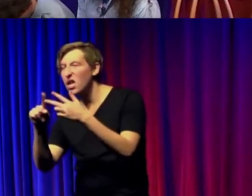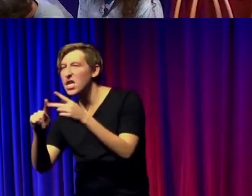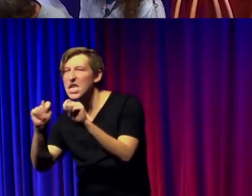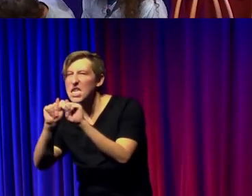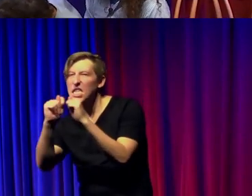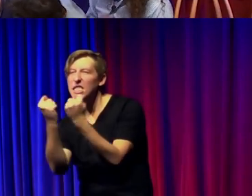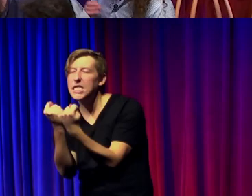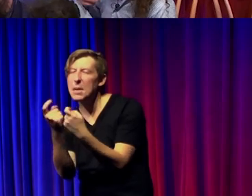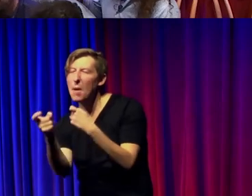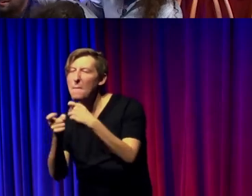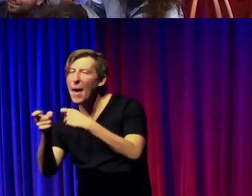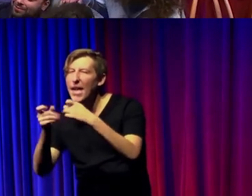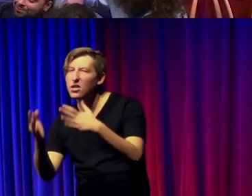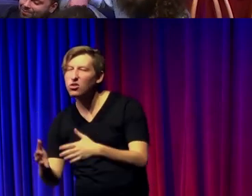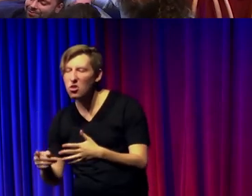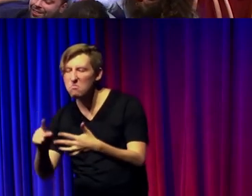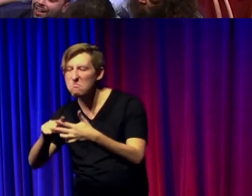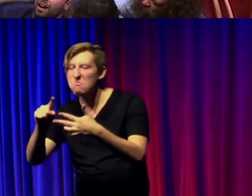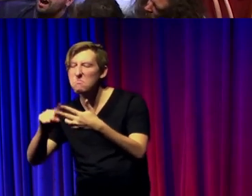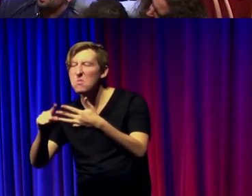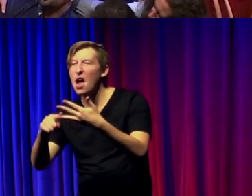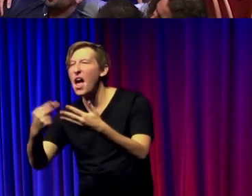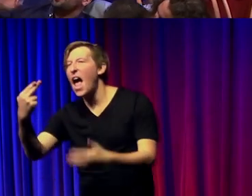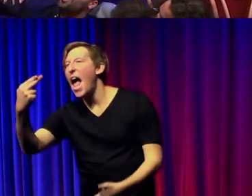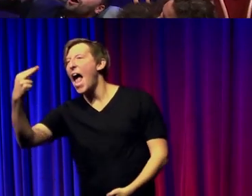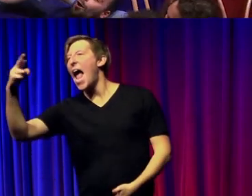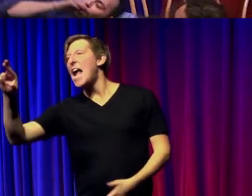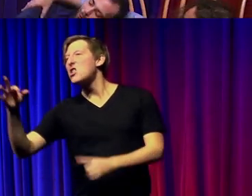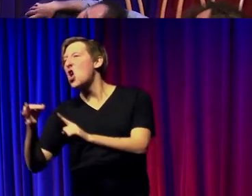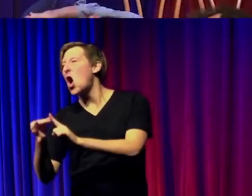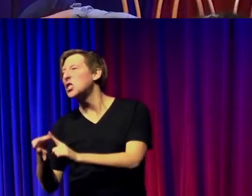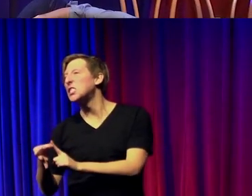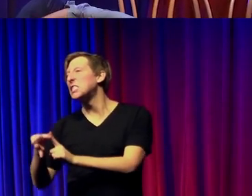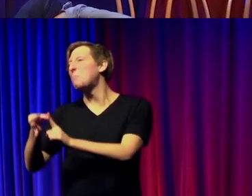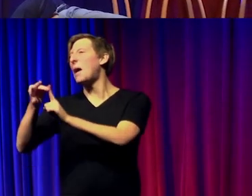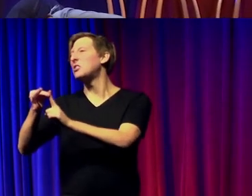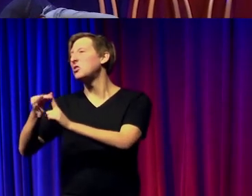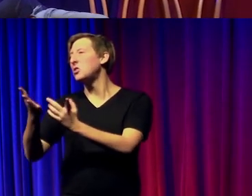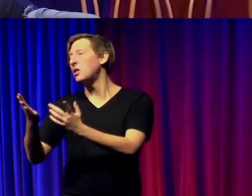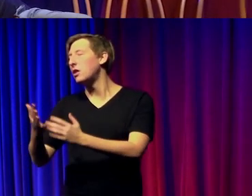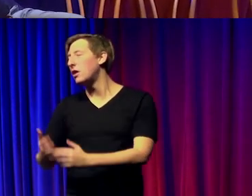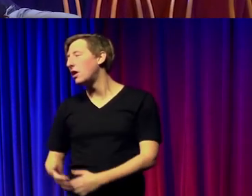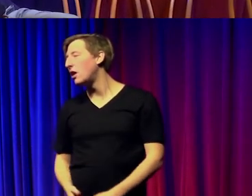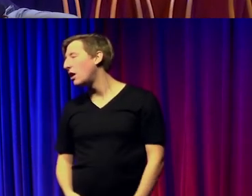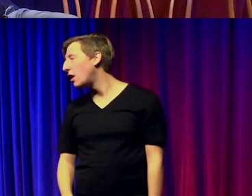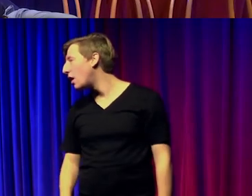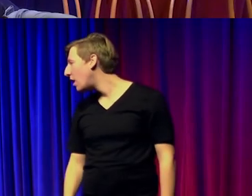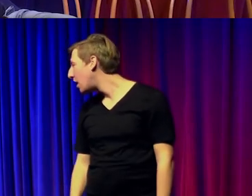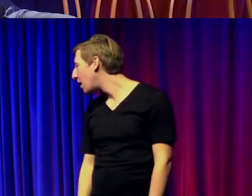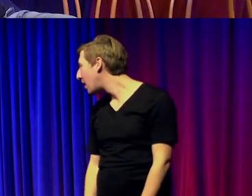going. Or an HR specialist. Oh. Yes.